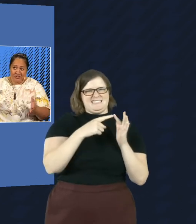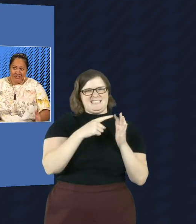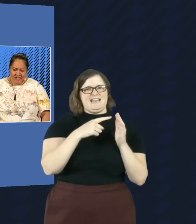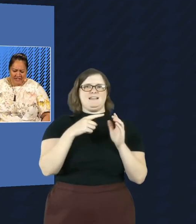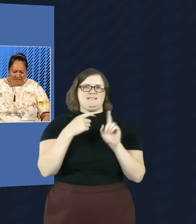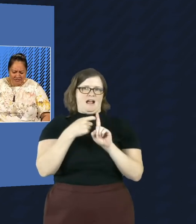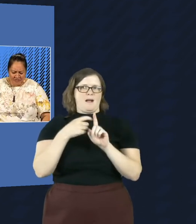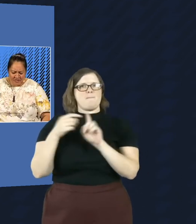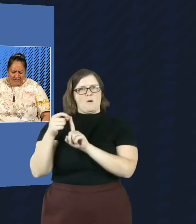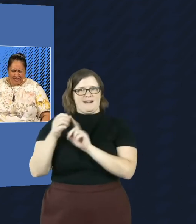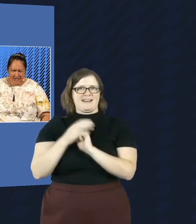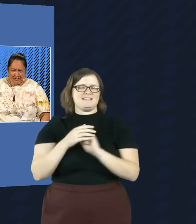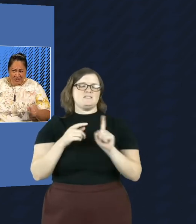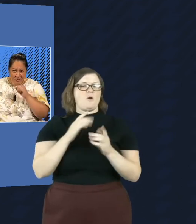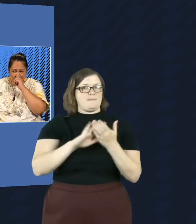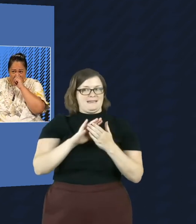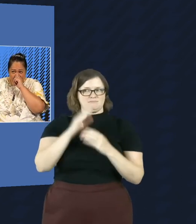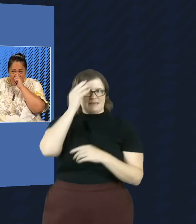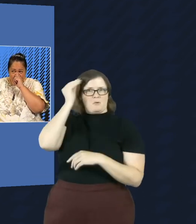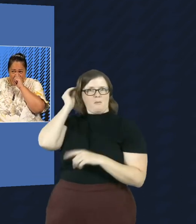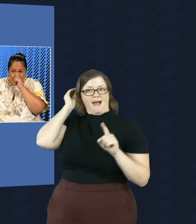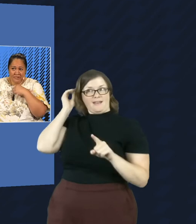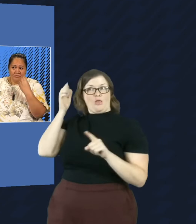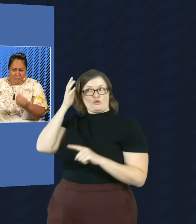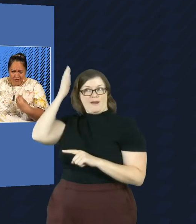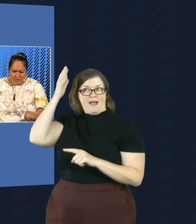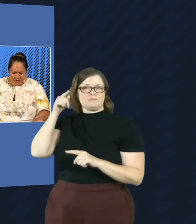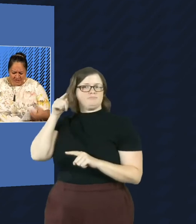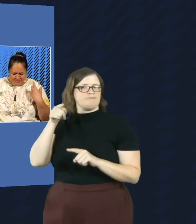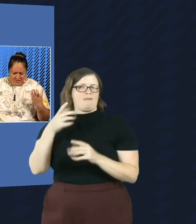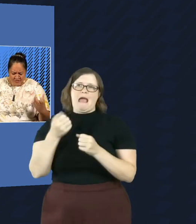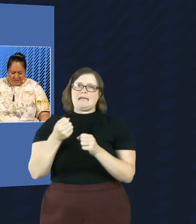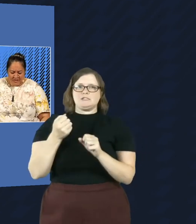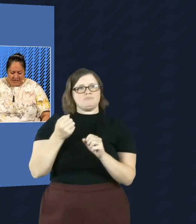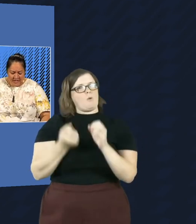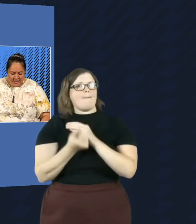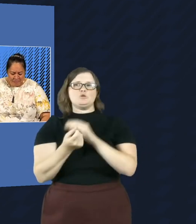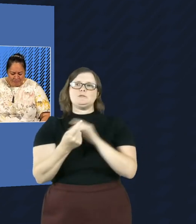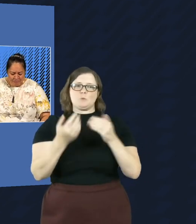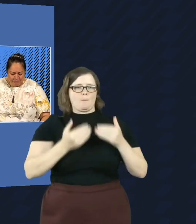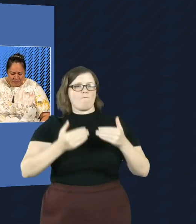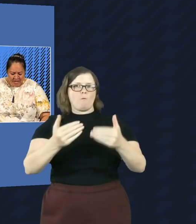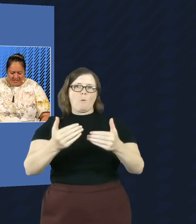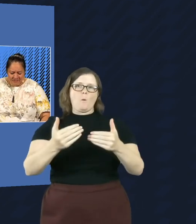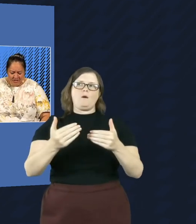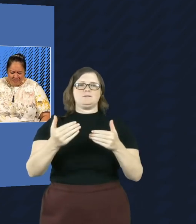an opportunity here for the Crown to move forward to